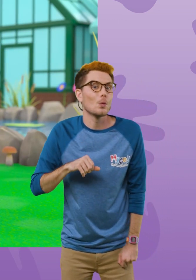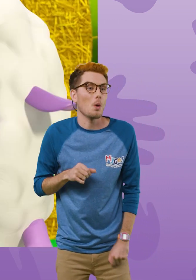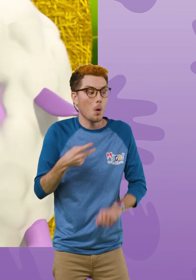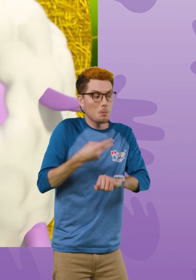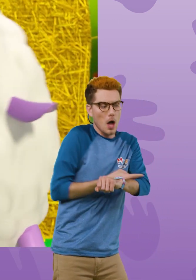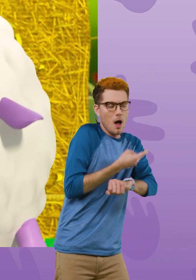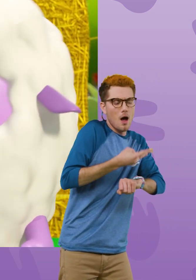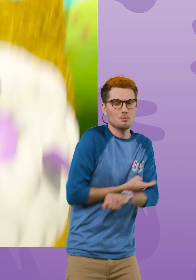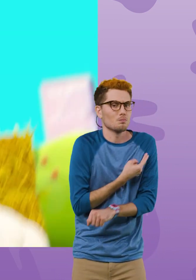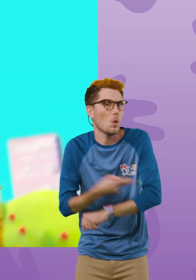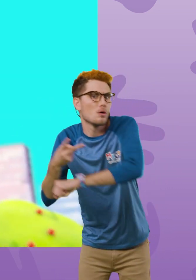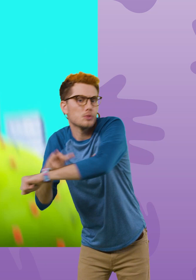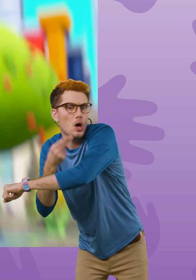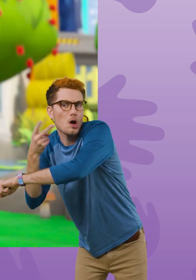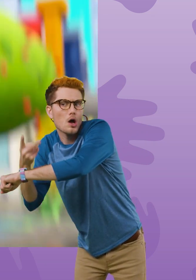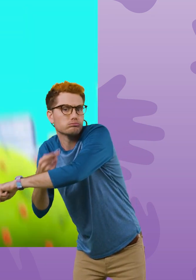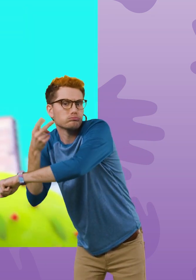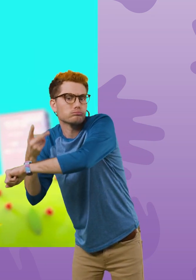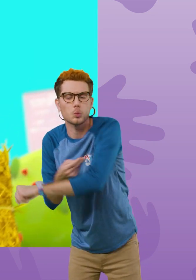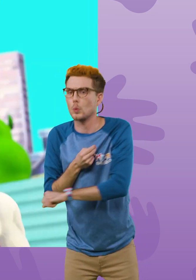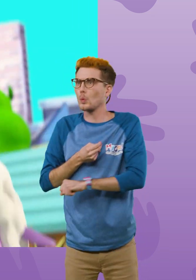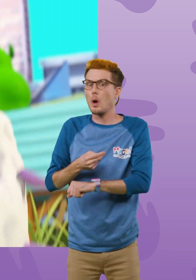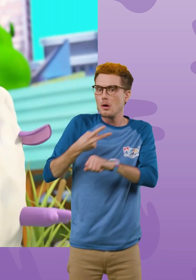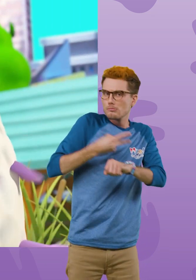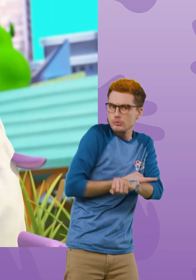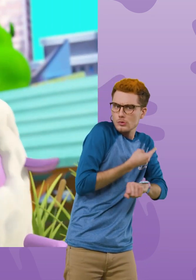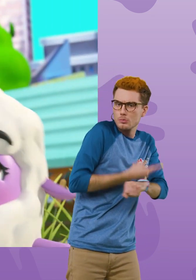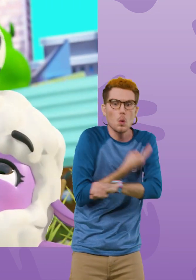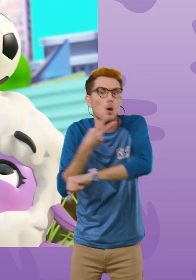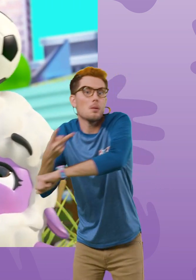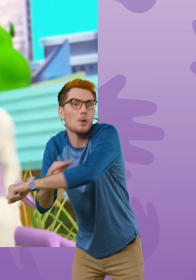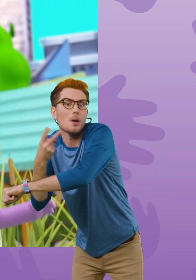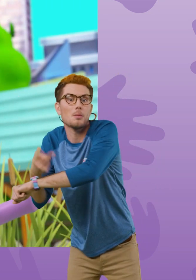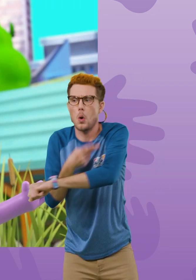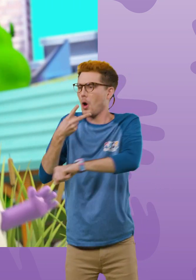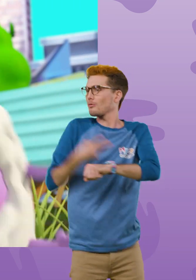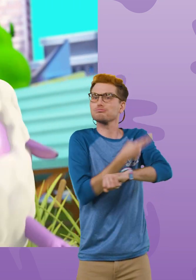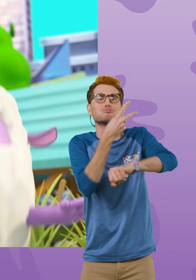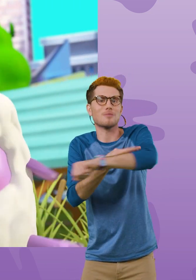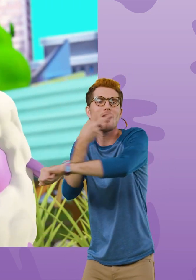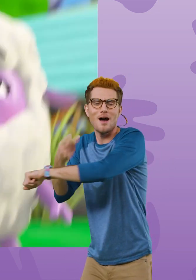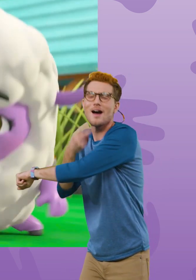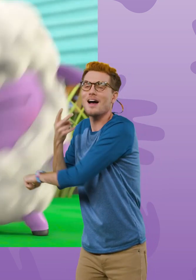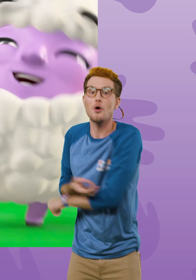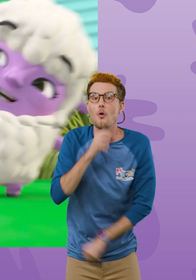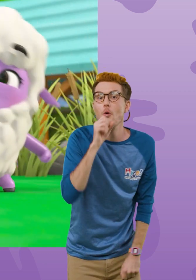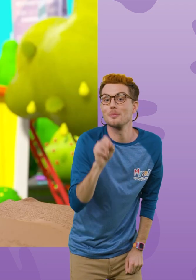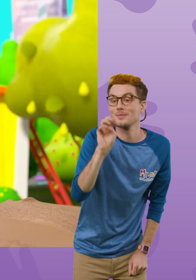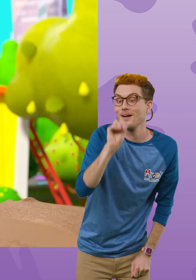The Baa Baa here and a Baa Baa there. Here a Baa, there a Baa, everywhere a Baa Baa.